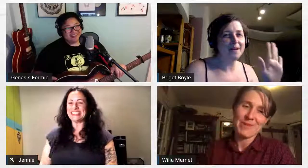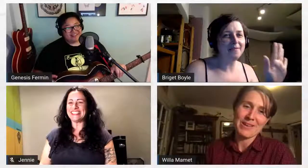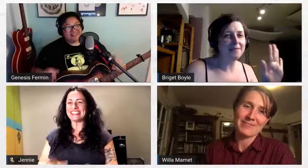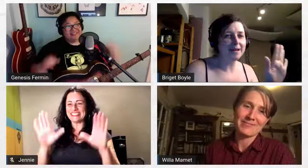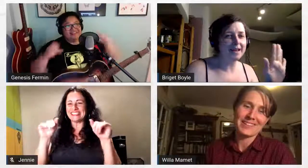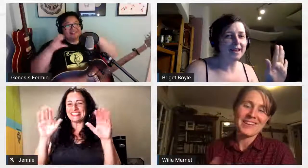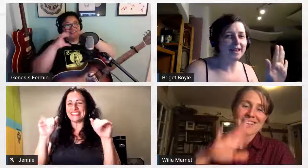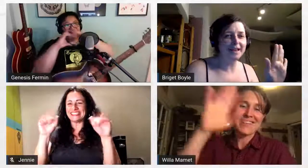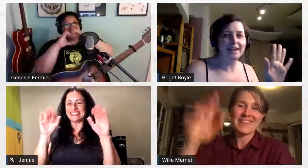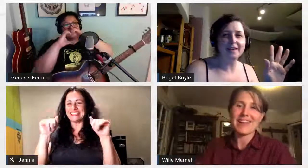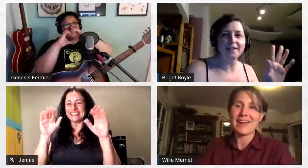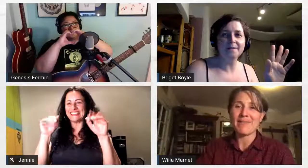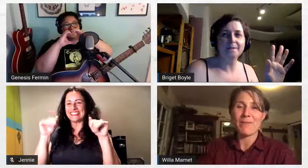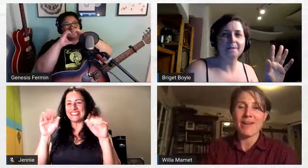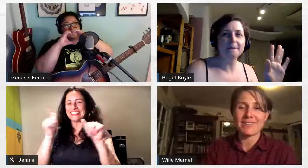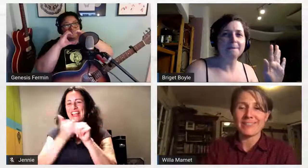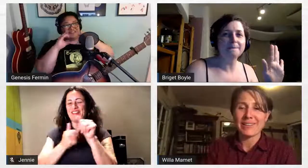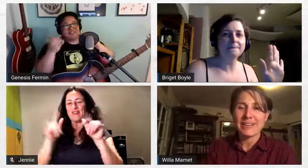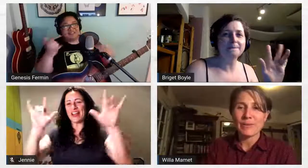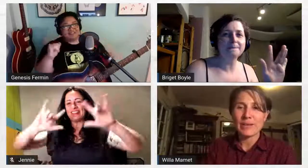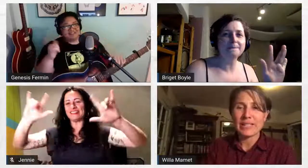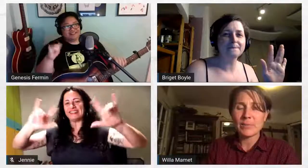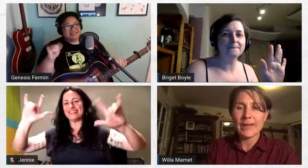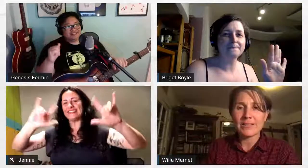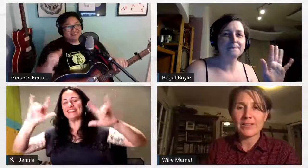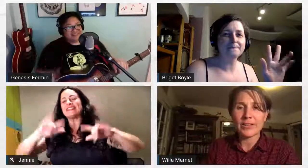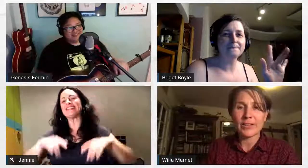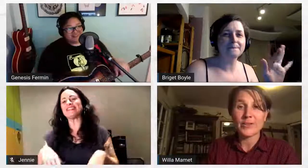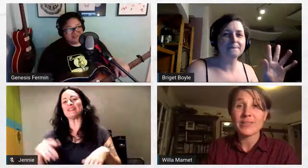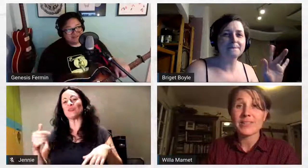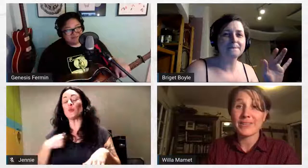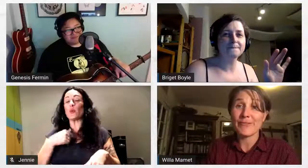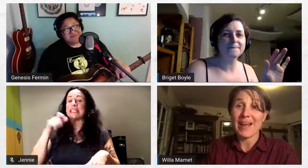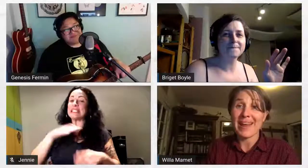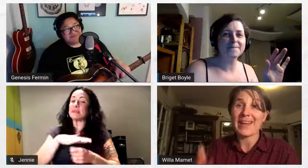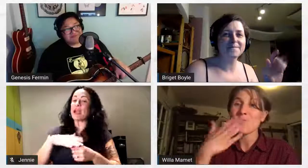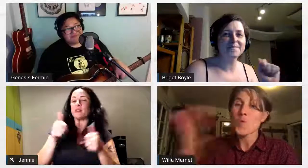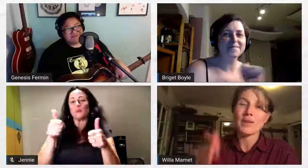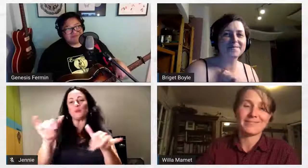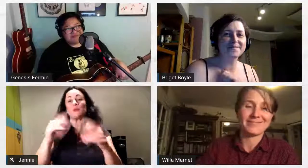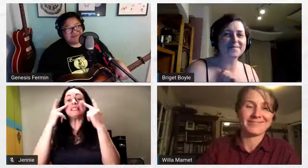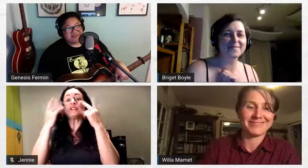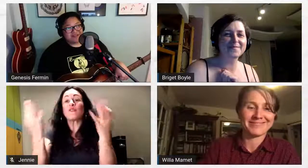Okay, Romeo. Bye everybody. Ending. Good night, everyone. We need space. So do you. See you Friday. Good night.